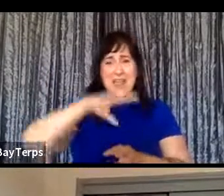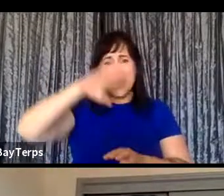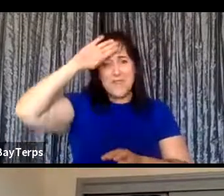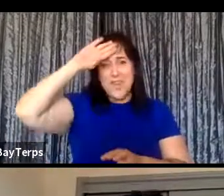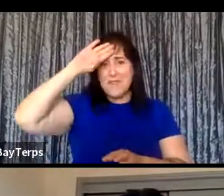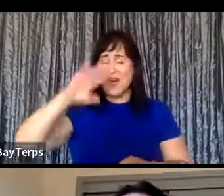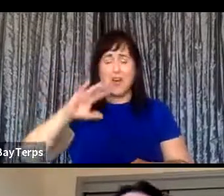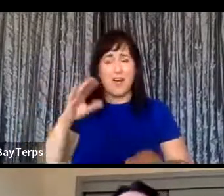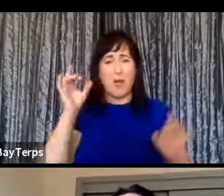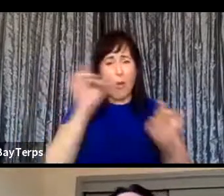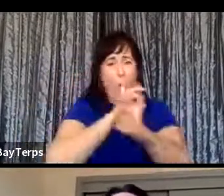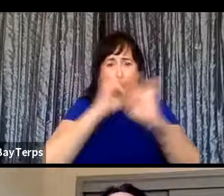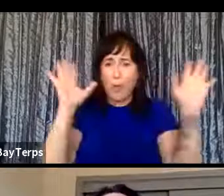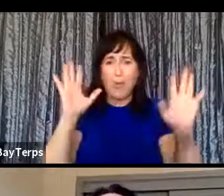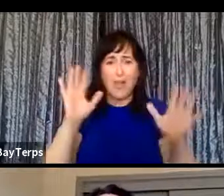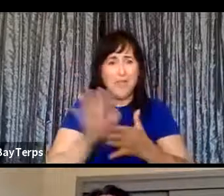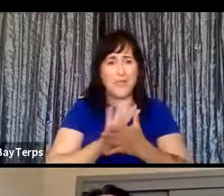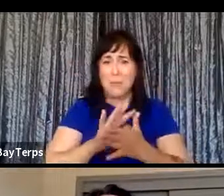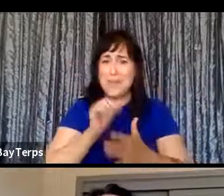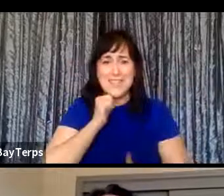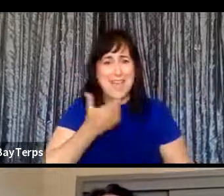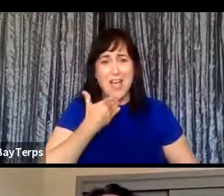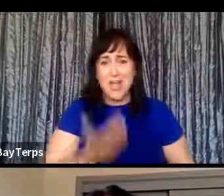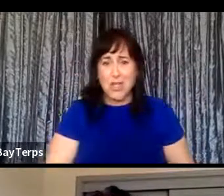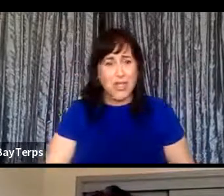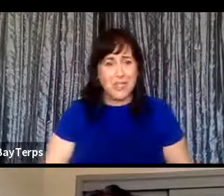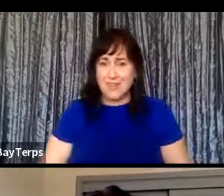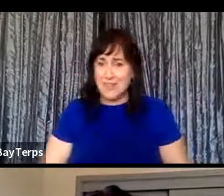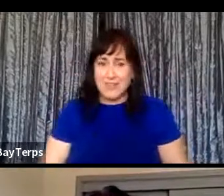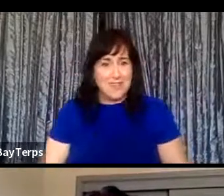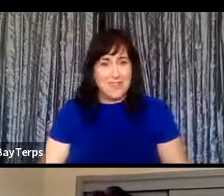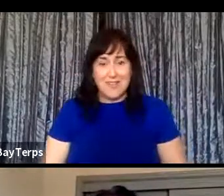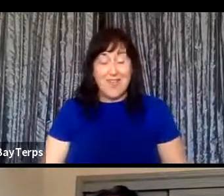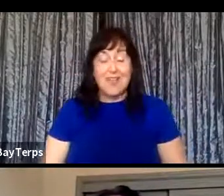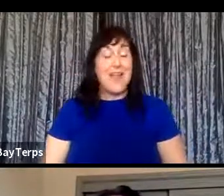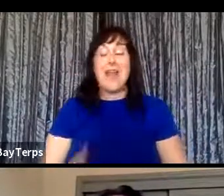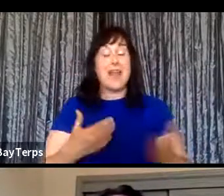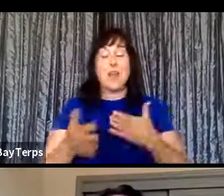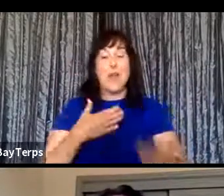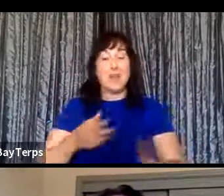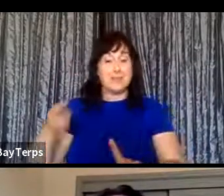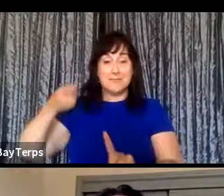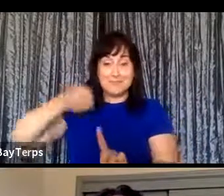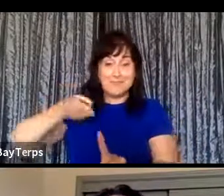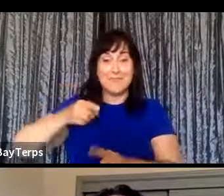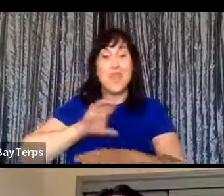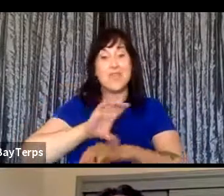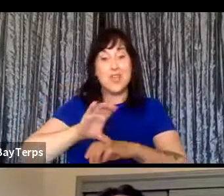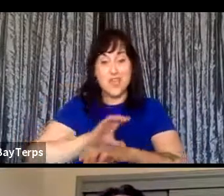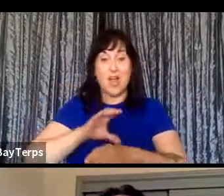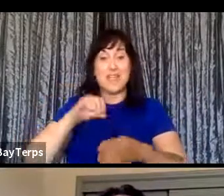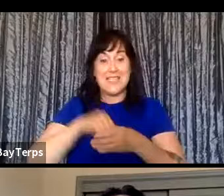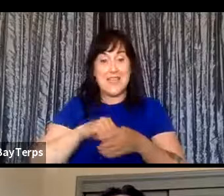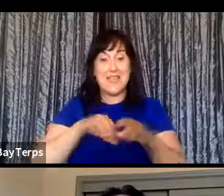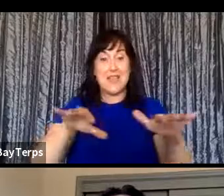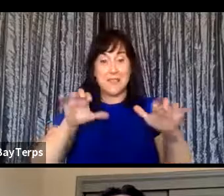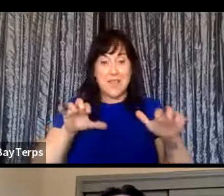ruined forever. It's not good. It's not of the time. Not of the time. So anyway, everybody, chocolate's in the freezer. It's going to stay